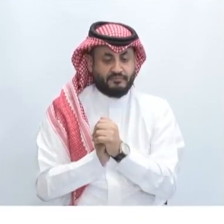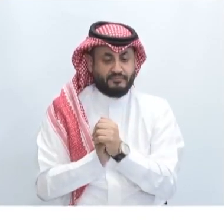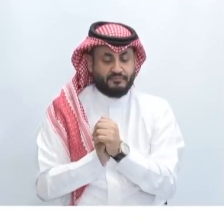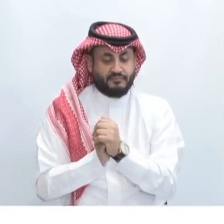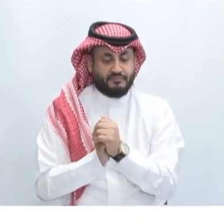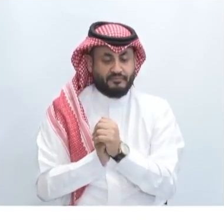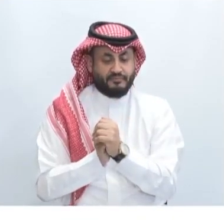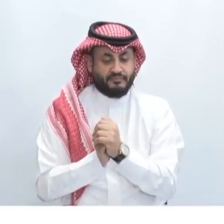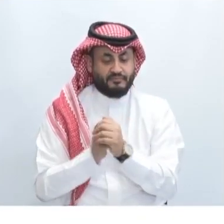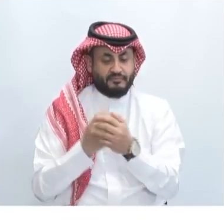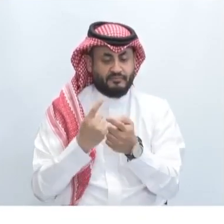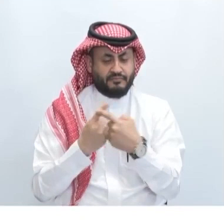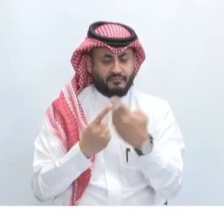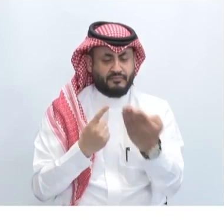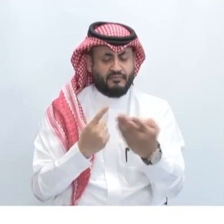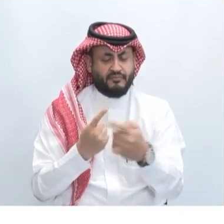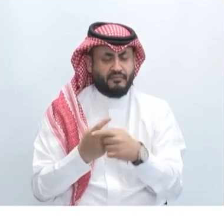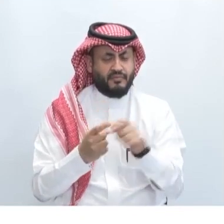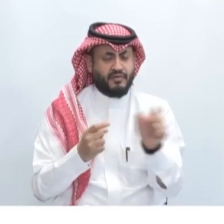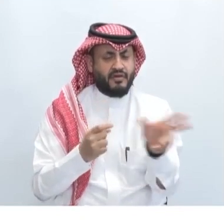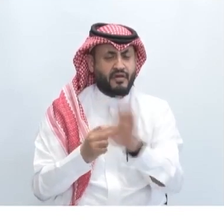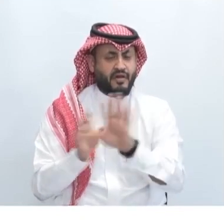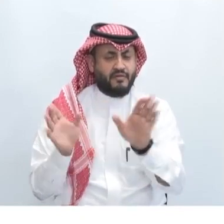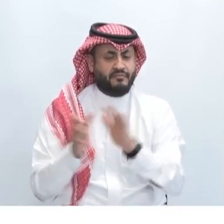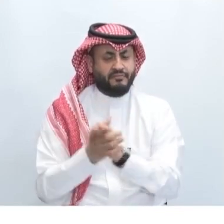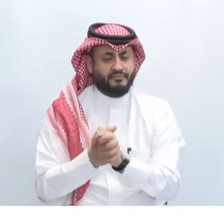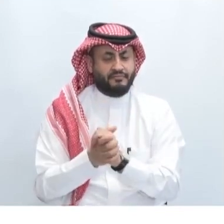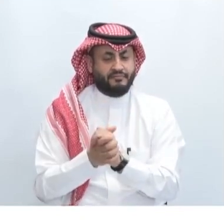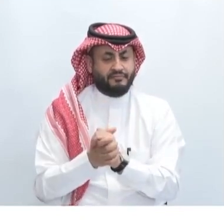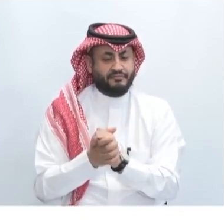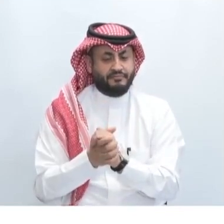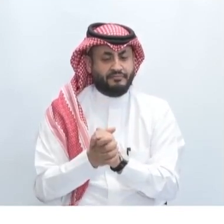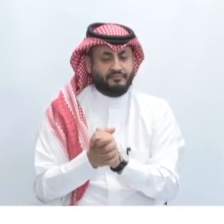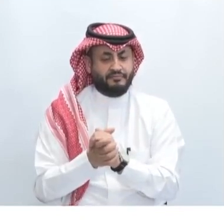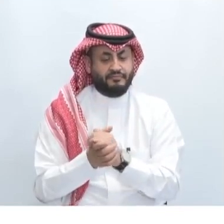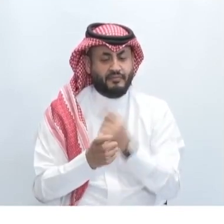example. So, you have the list of words here